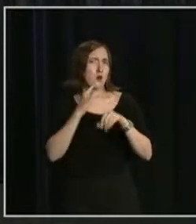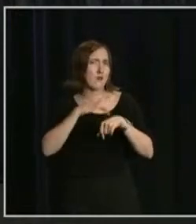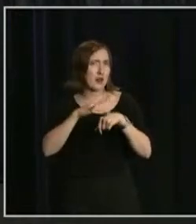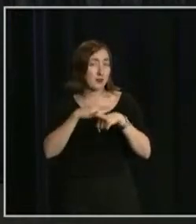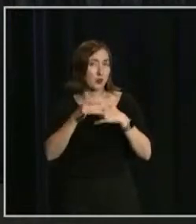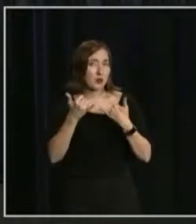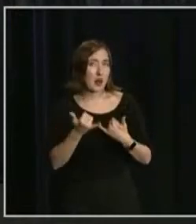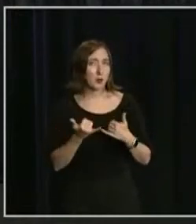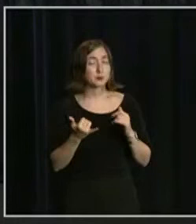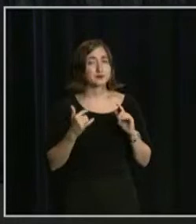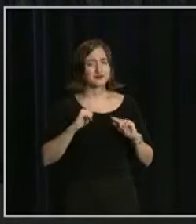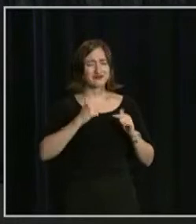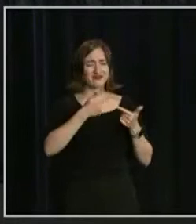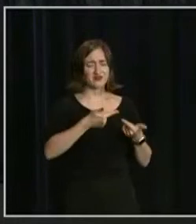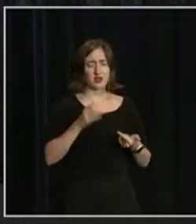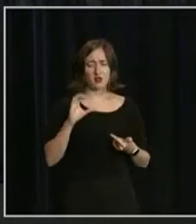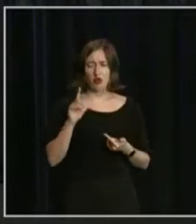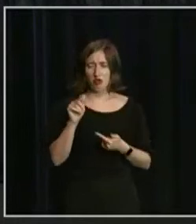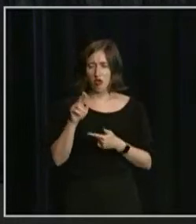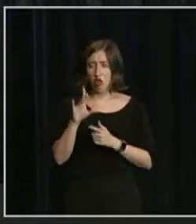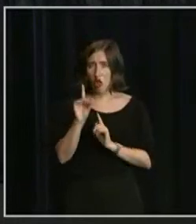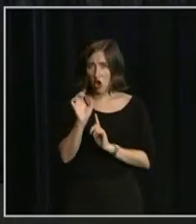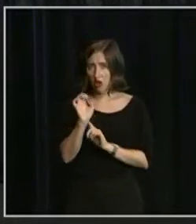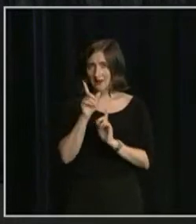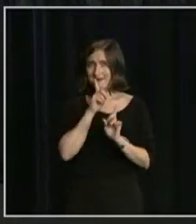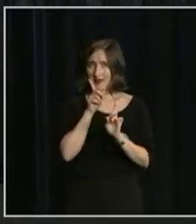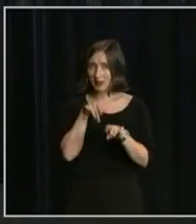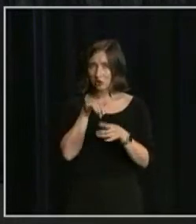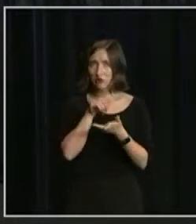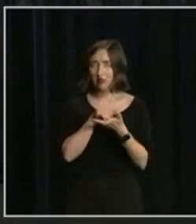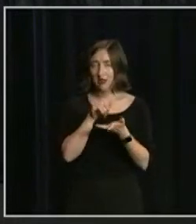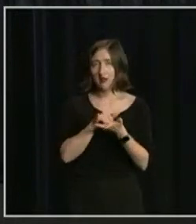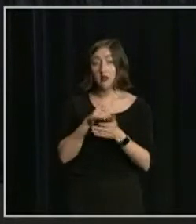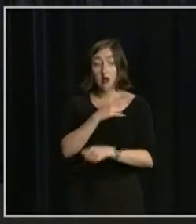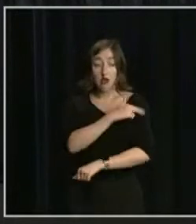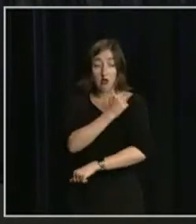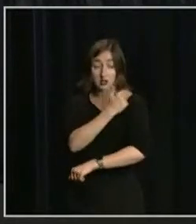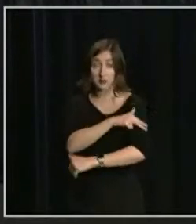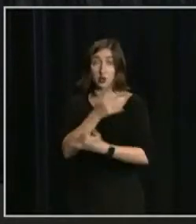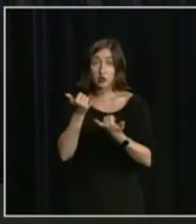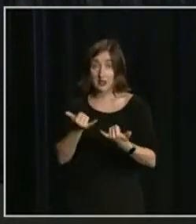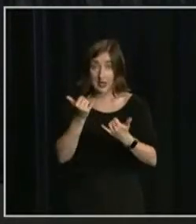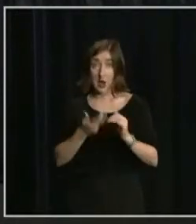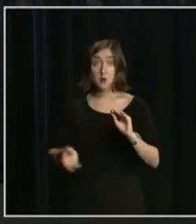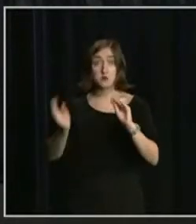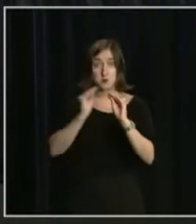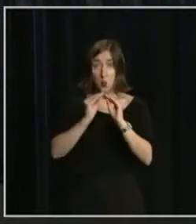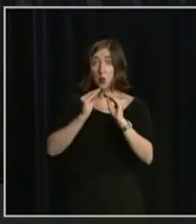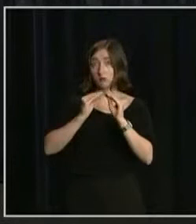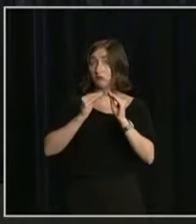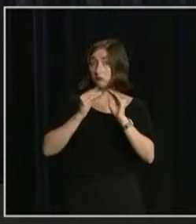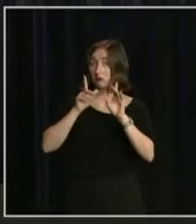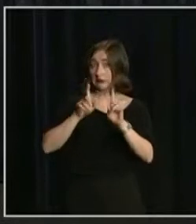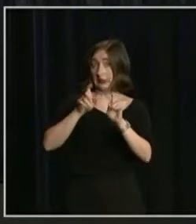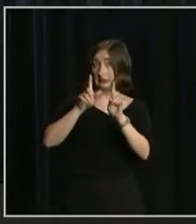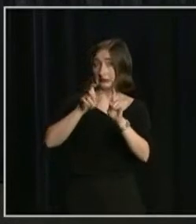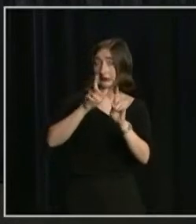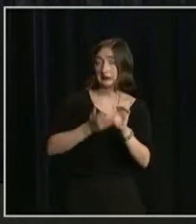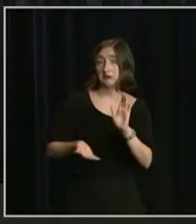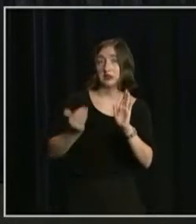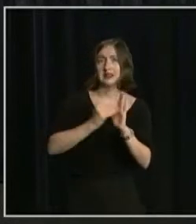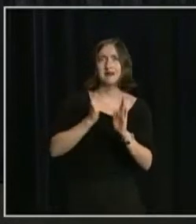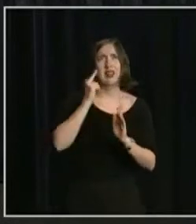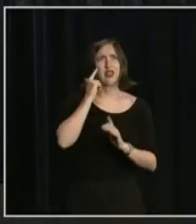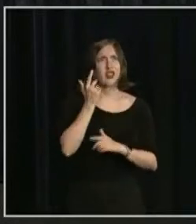know that we had resumed testing even at our hospital, but we do have testing locations available, I think, at 13 sites